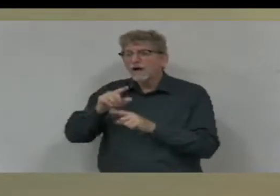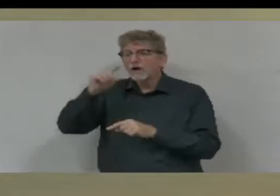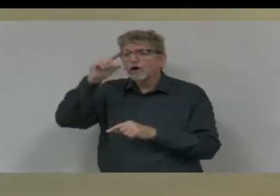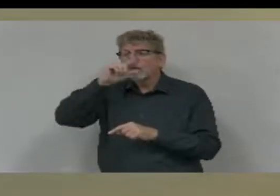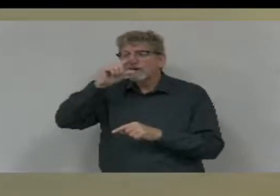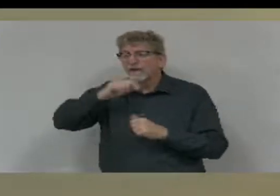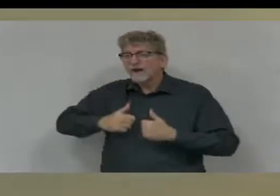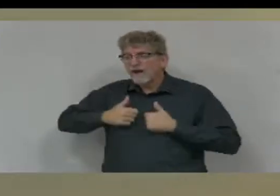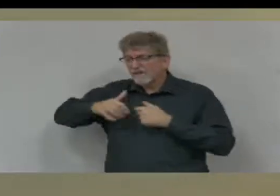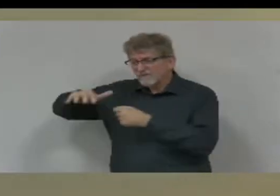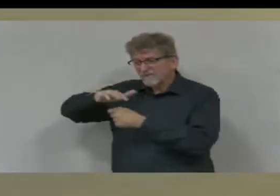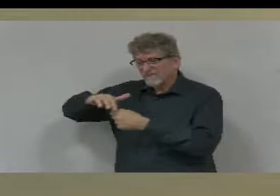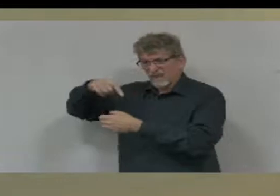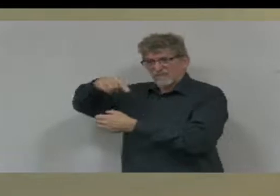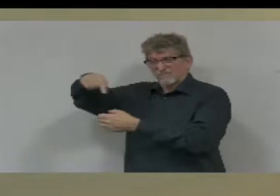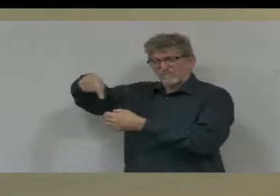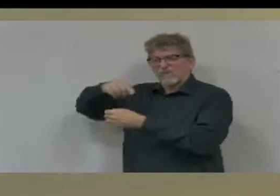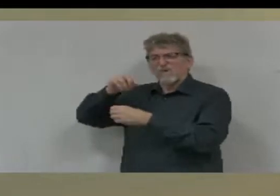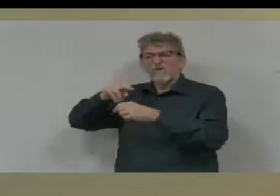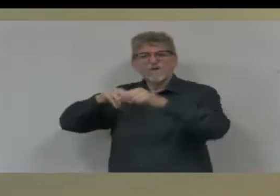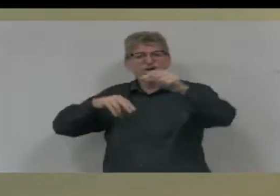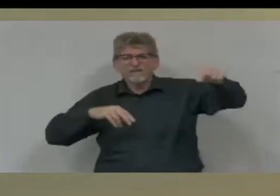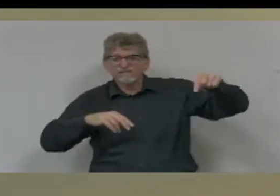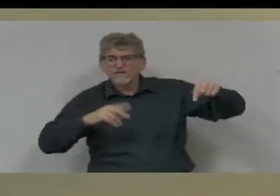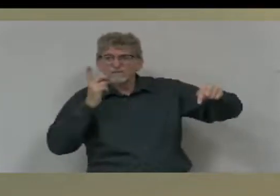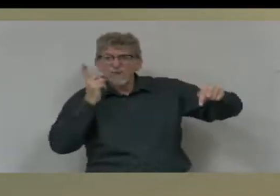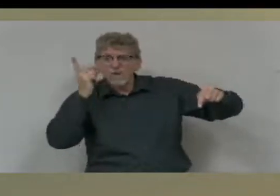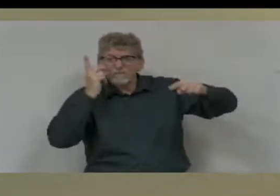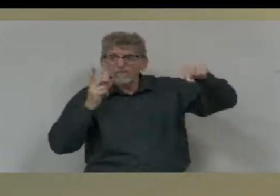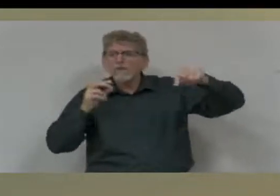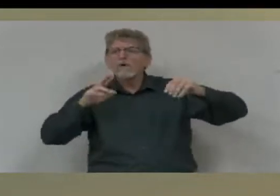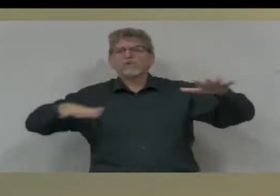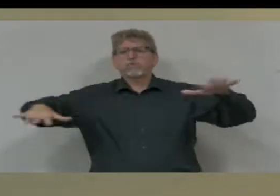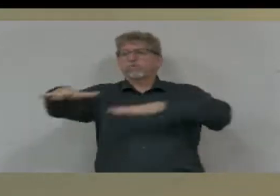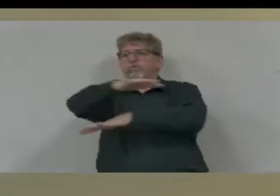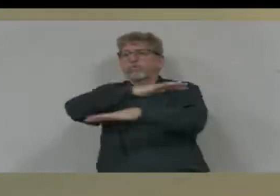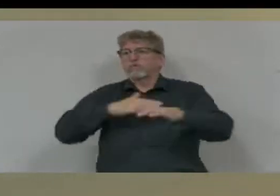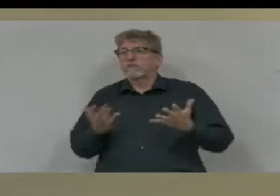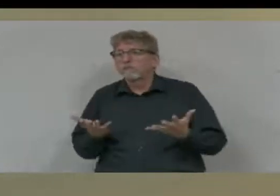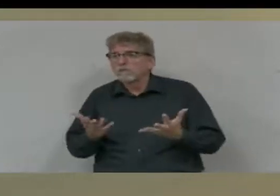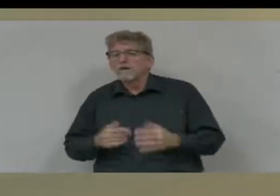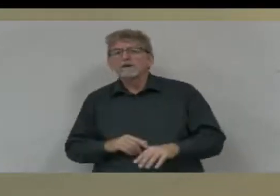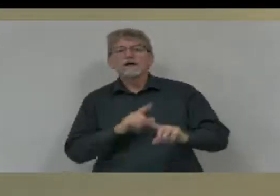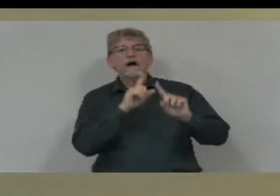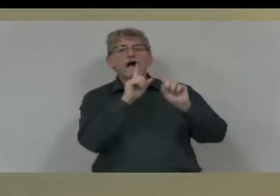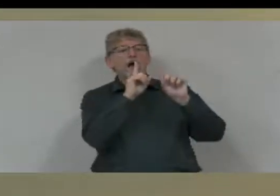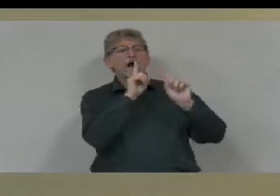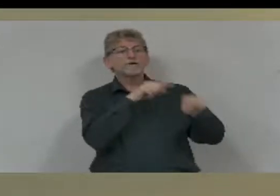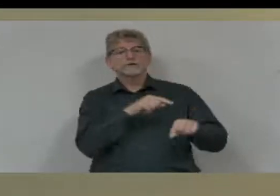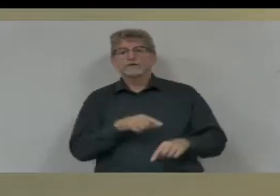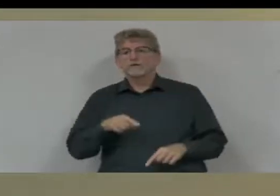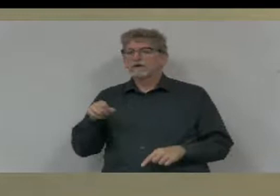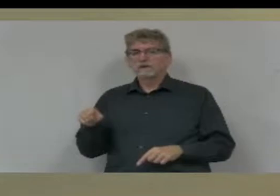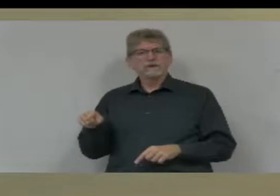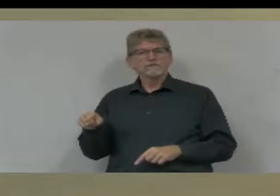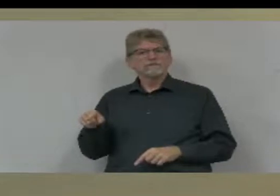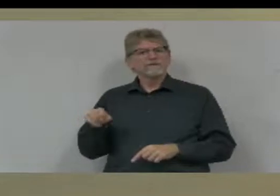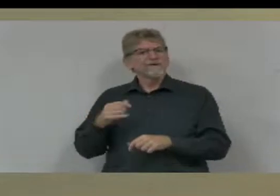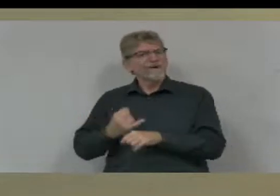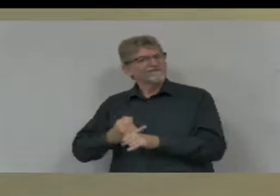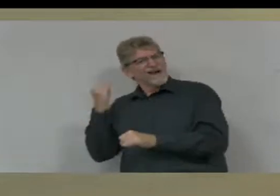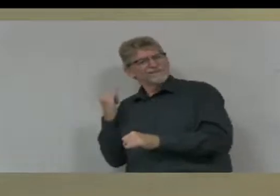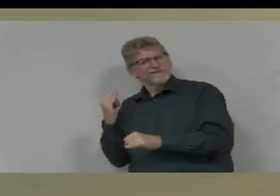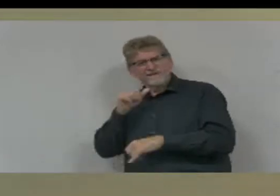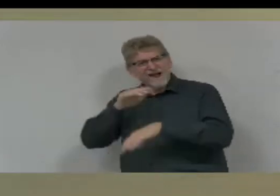majority of our students that are getting that particular type of variant seems to be off-campus students. So it isn't really associated with